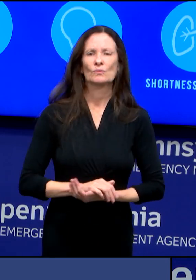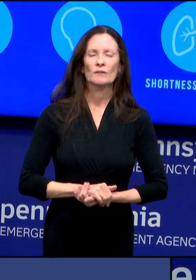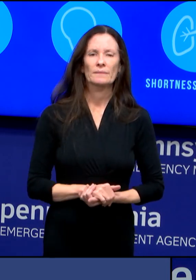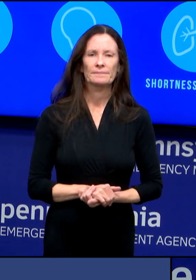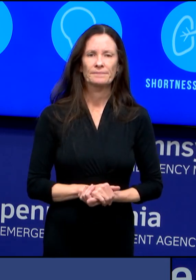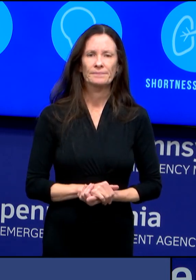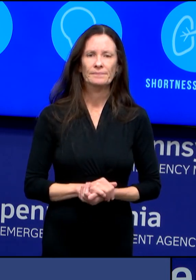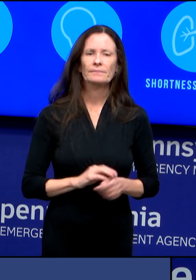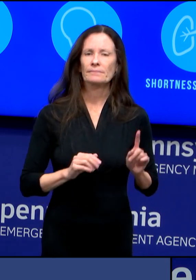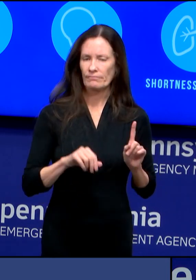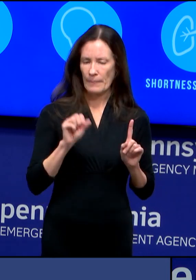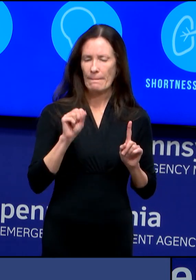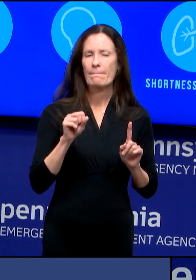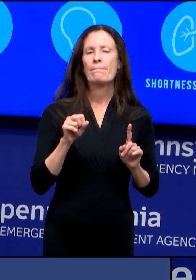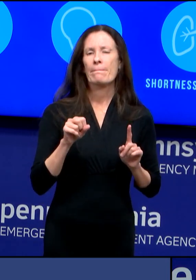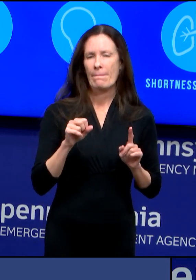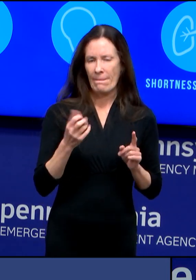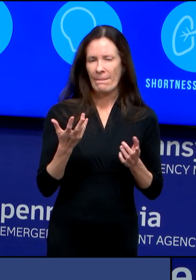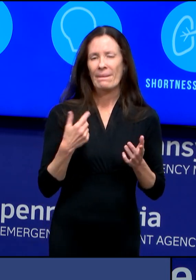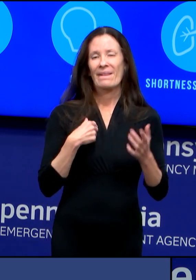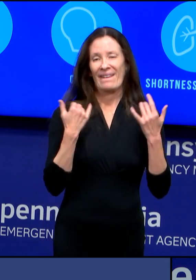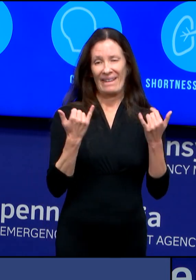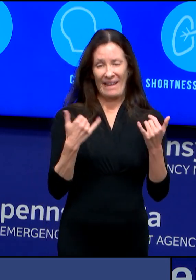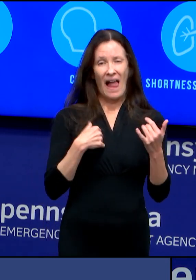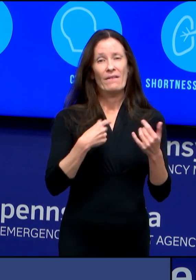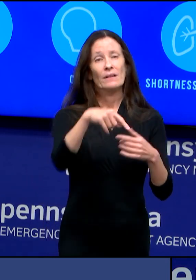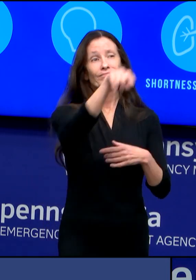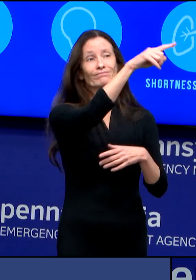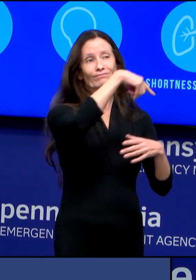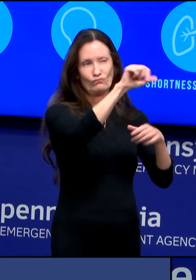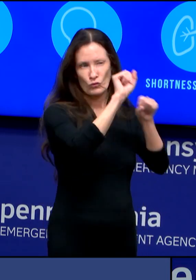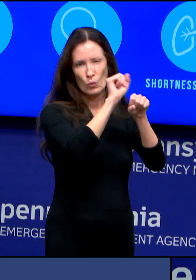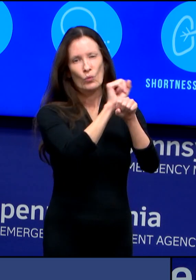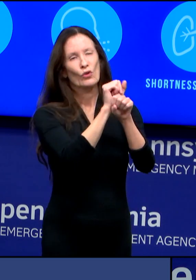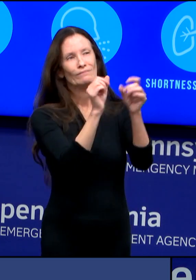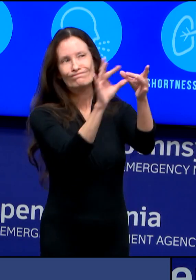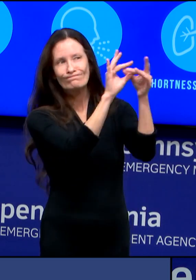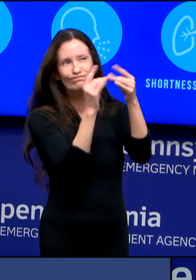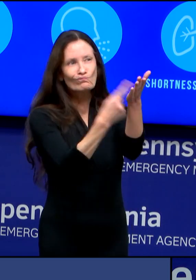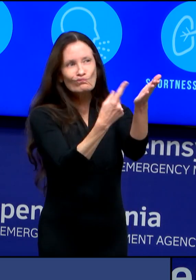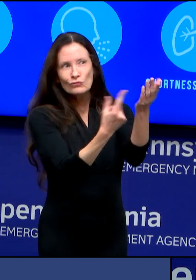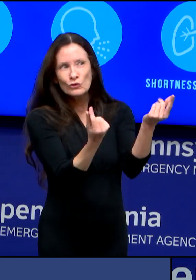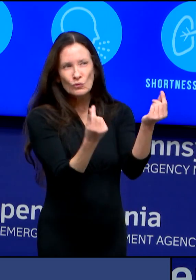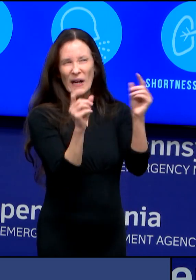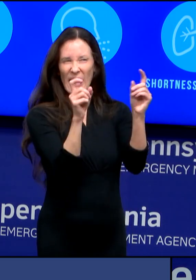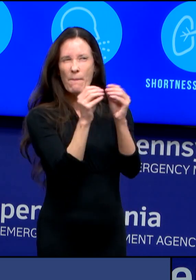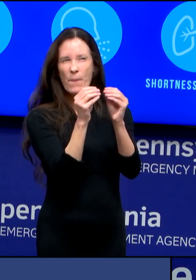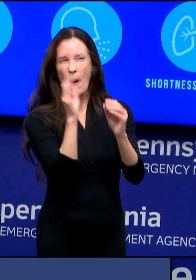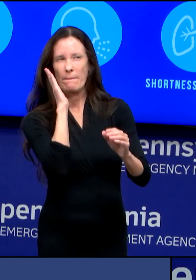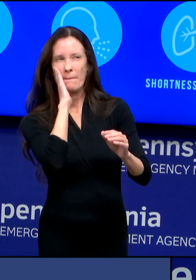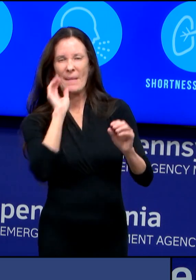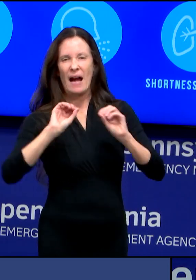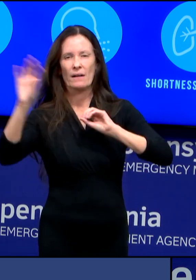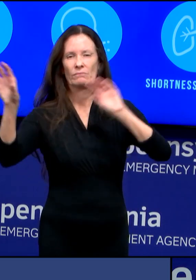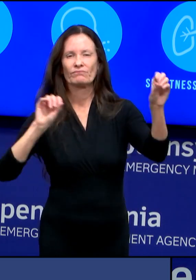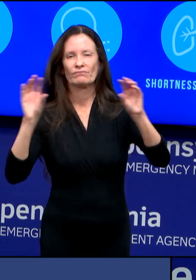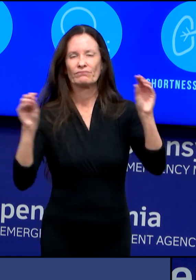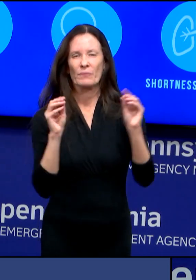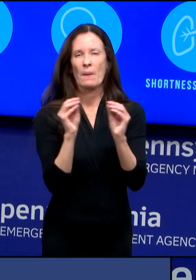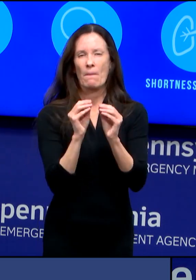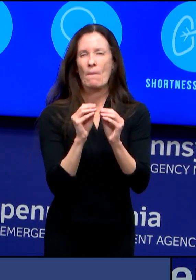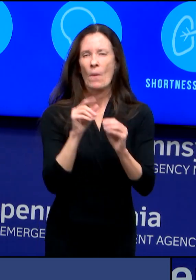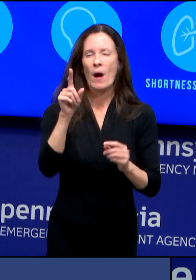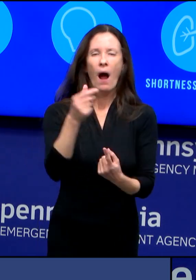this collaboration between the administration as well as the hospitals and health systems, the Hospital